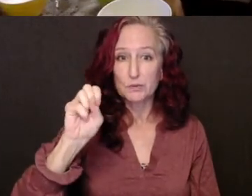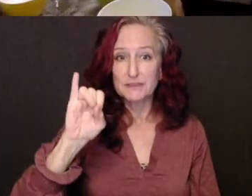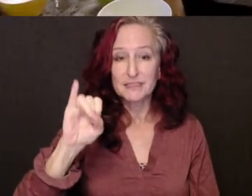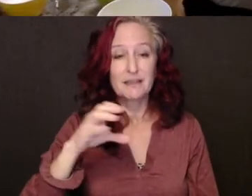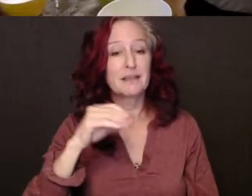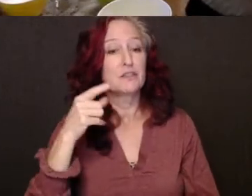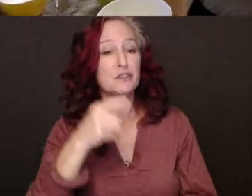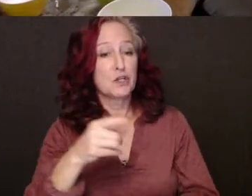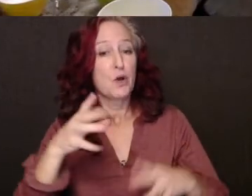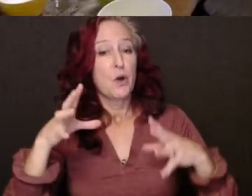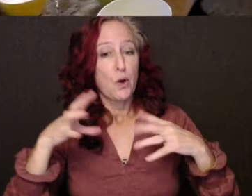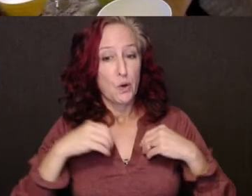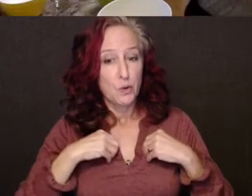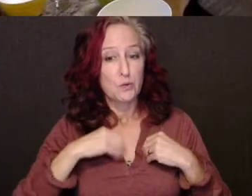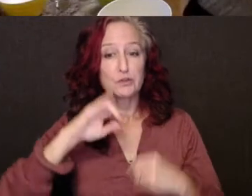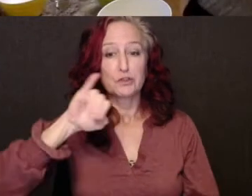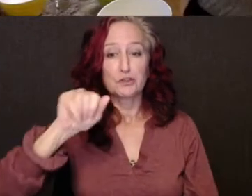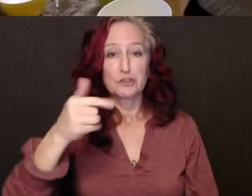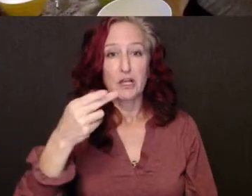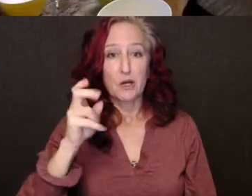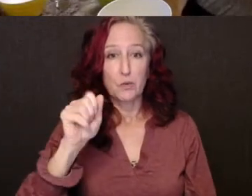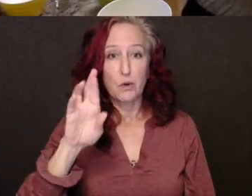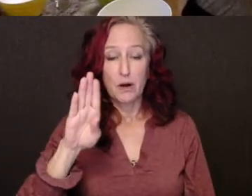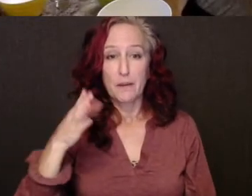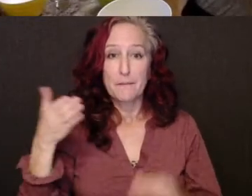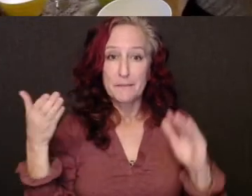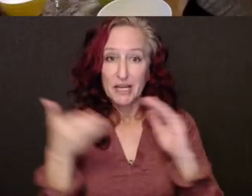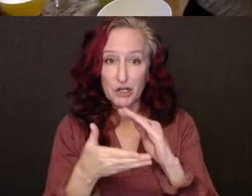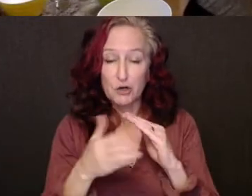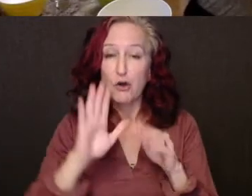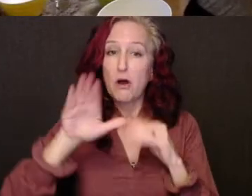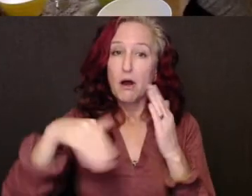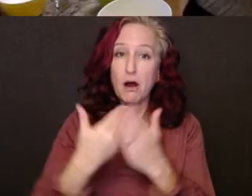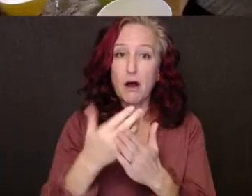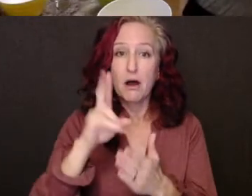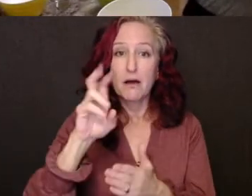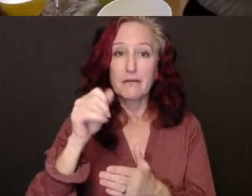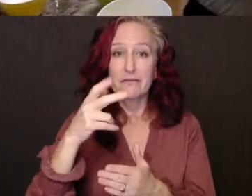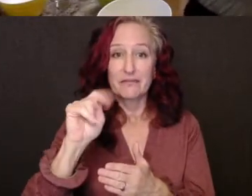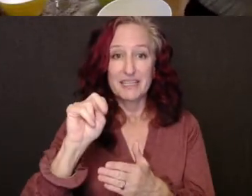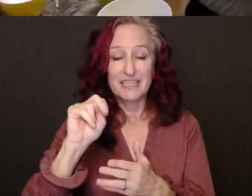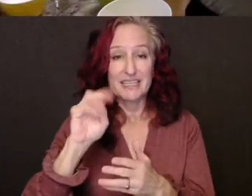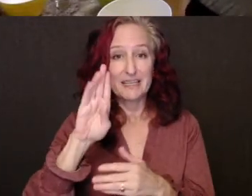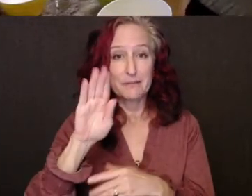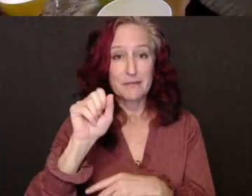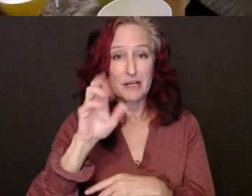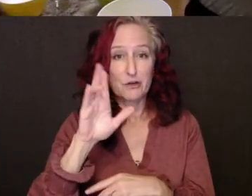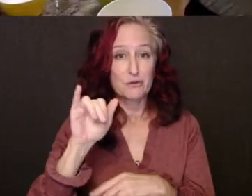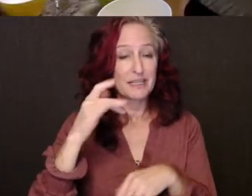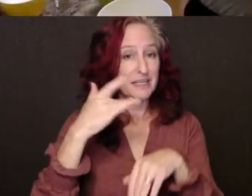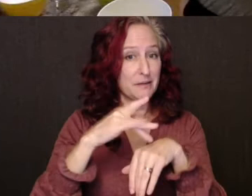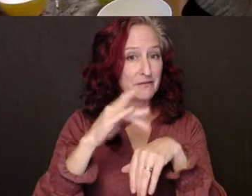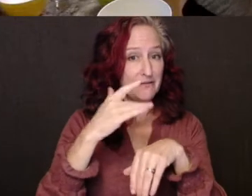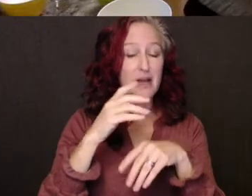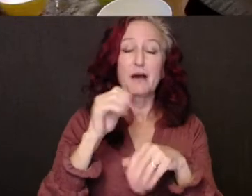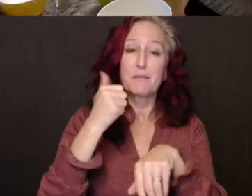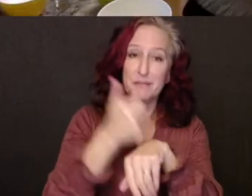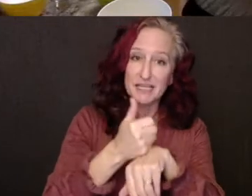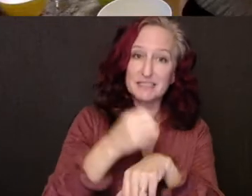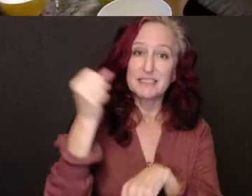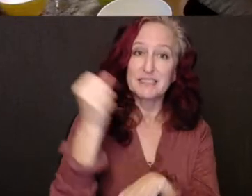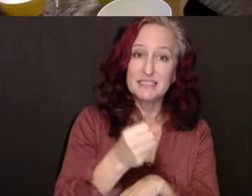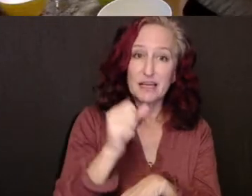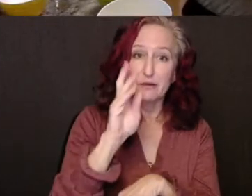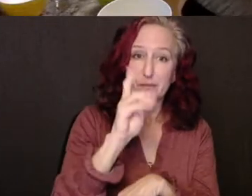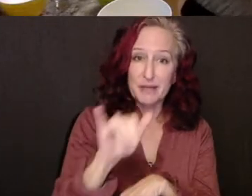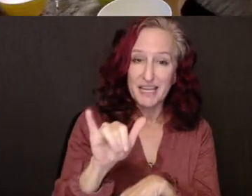Chef Alicia Casas, a native of the East Bay. Chef Alicia has roots from San Luis Potosi and Zacatecas, Mexico, and has been